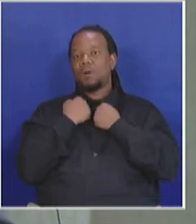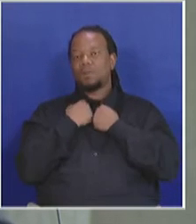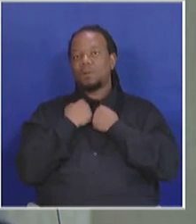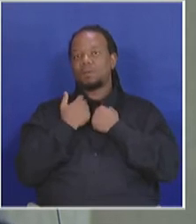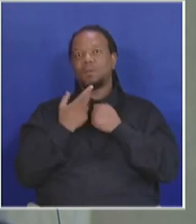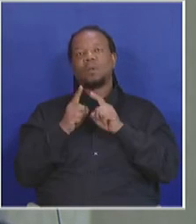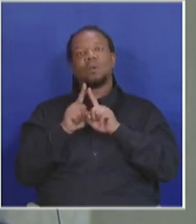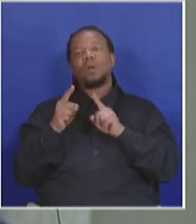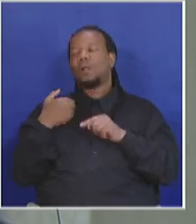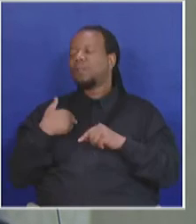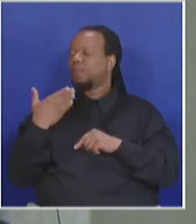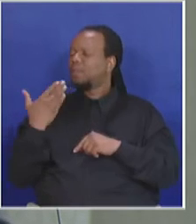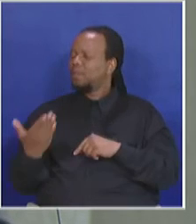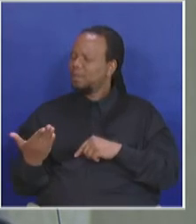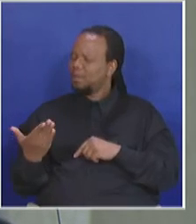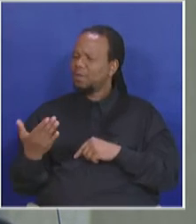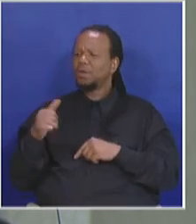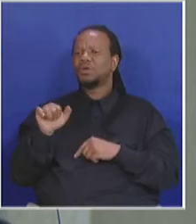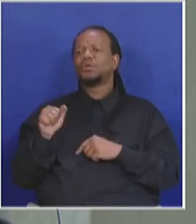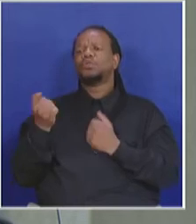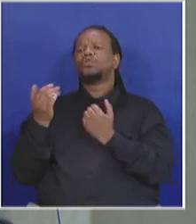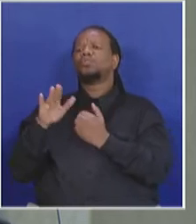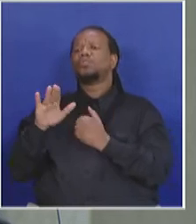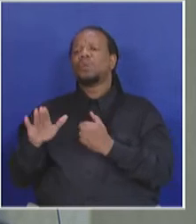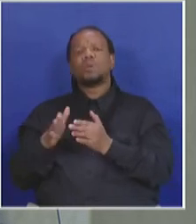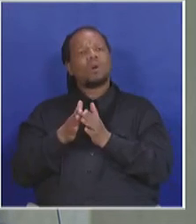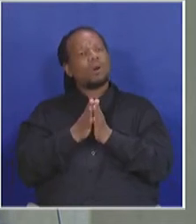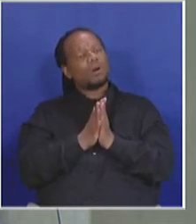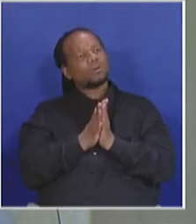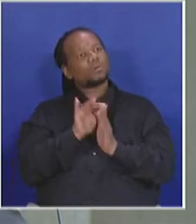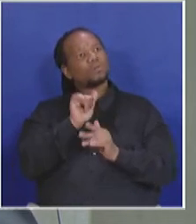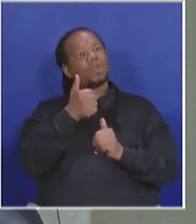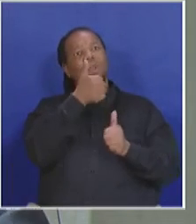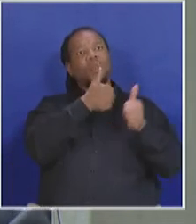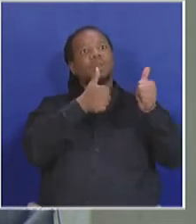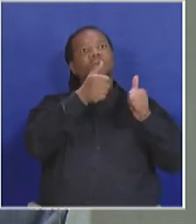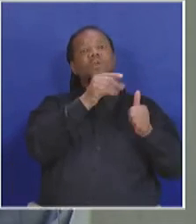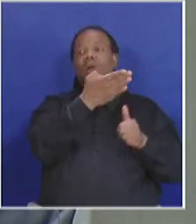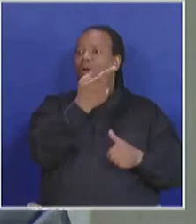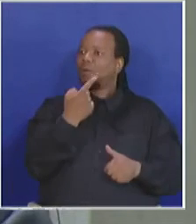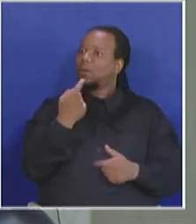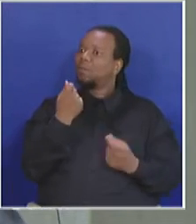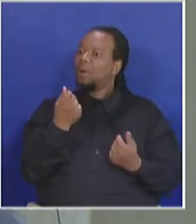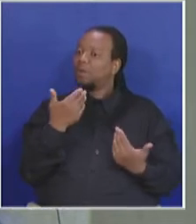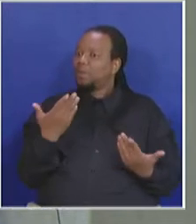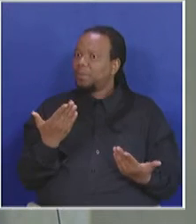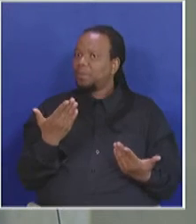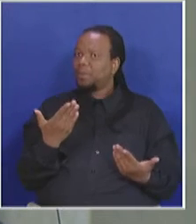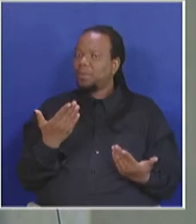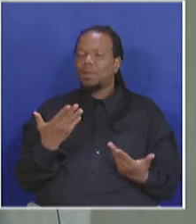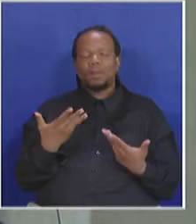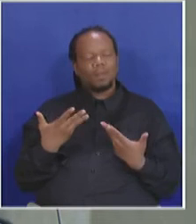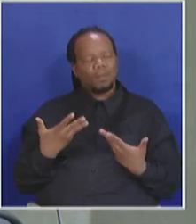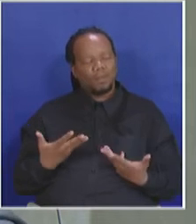response from their elected leaders. Today, that corruption finds itself in every sphere of